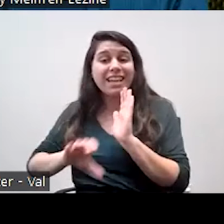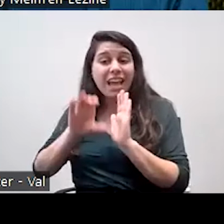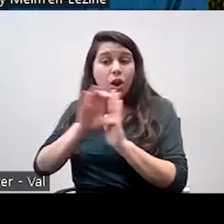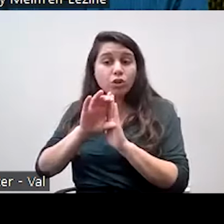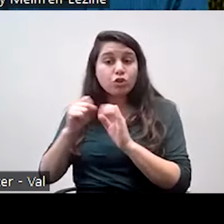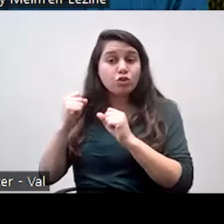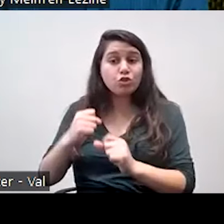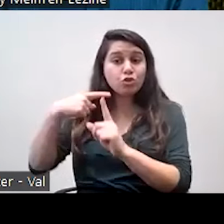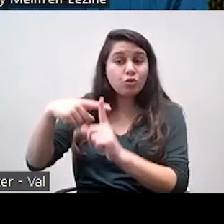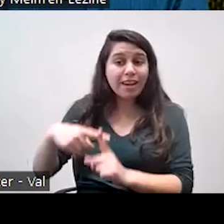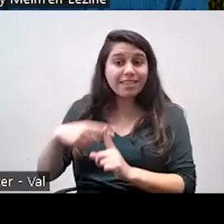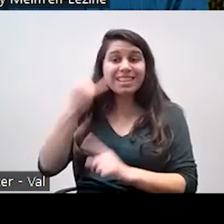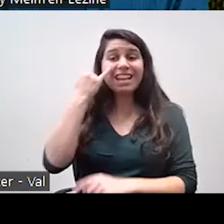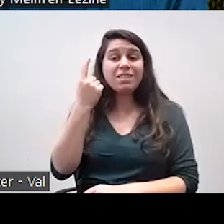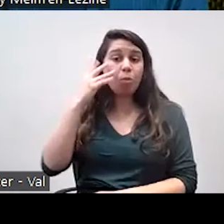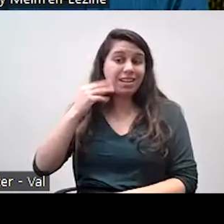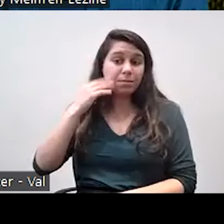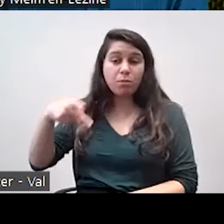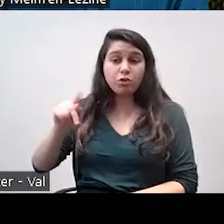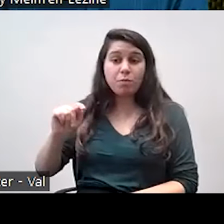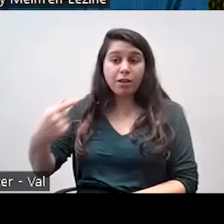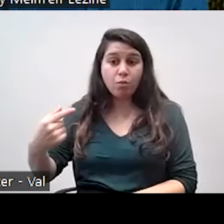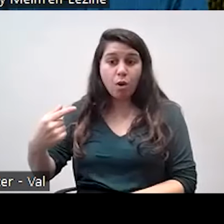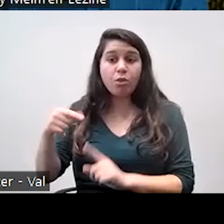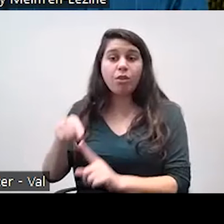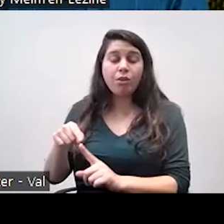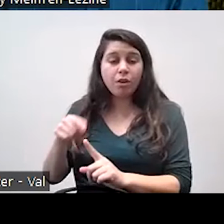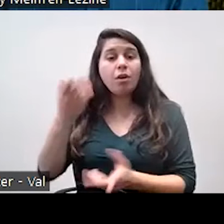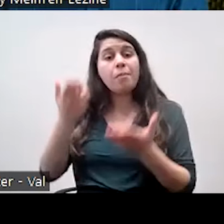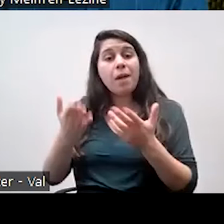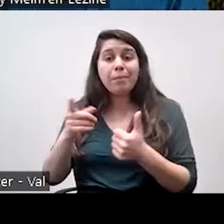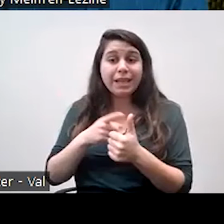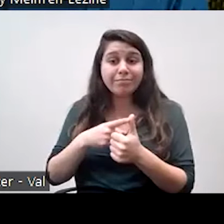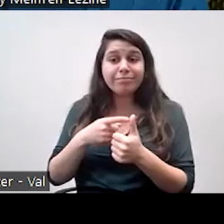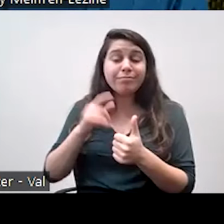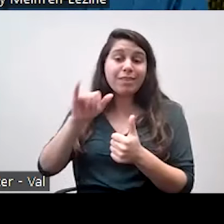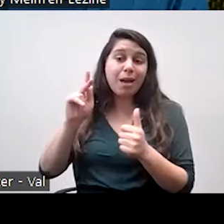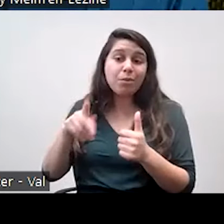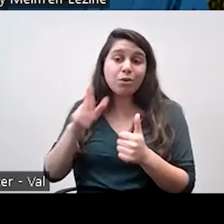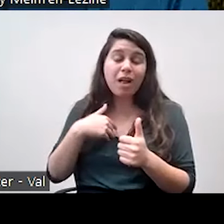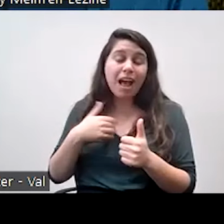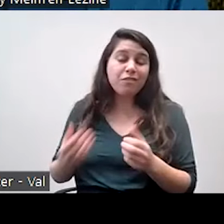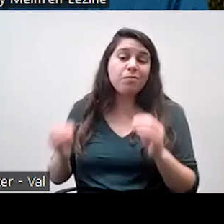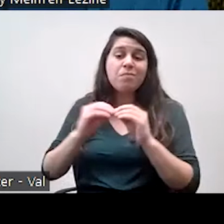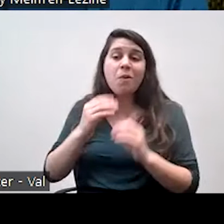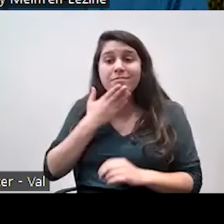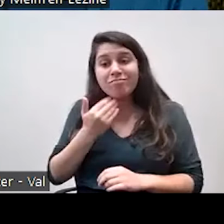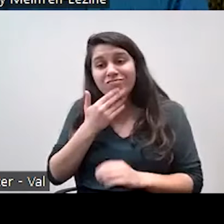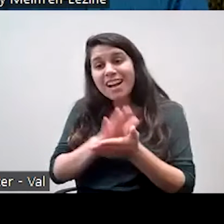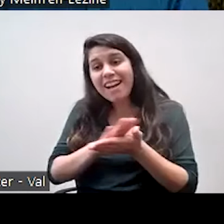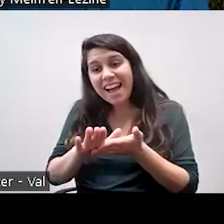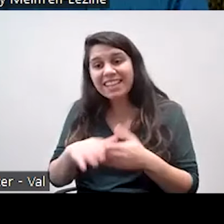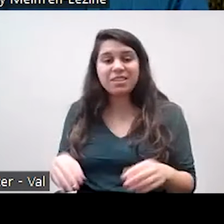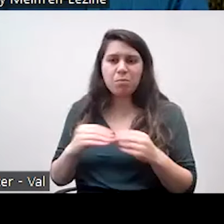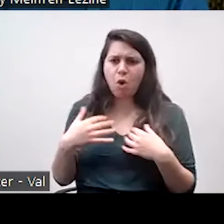somebody experienced post-traumatic growth, particularly they might experience increased kindness or